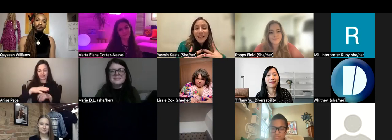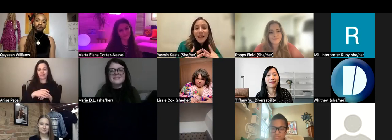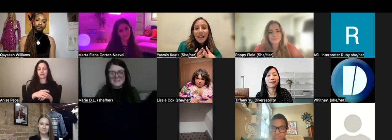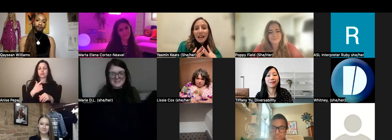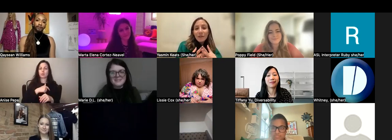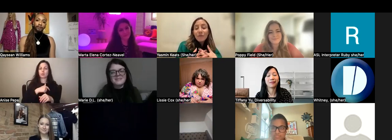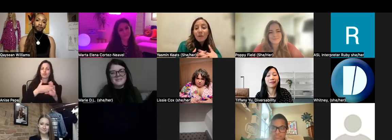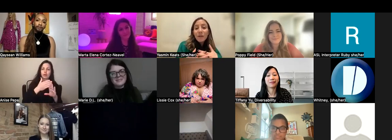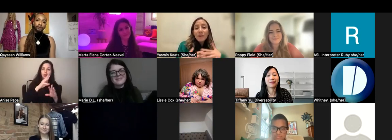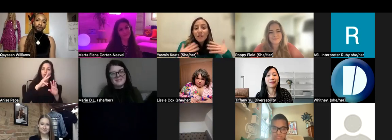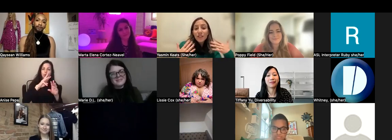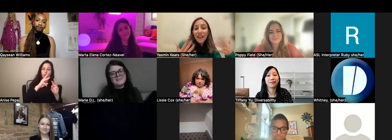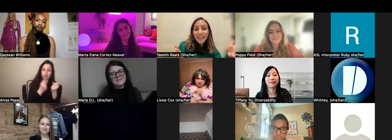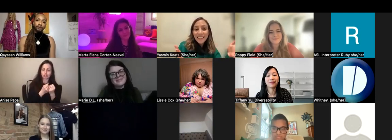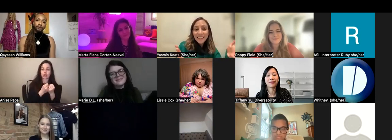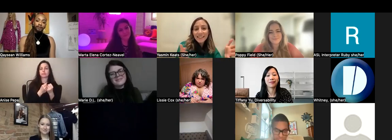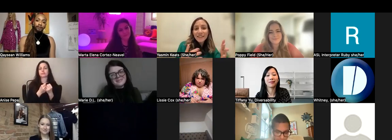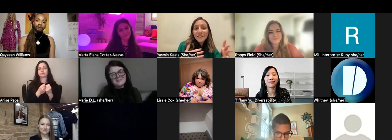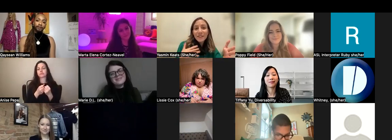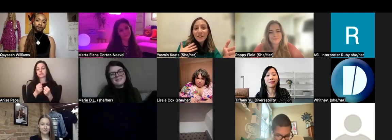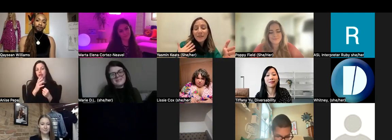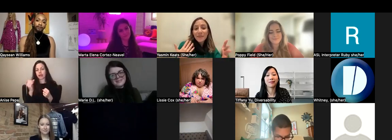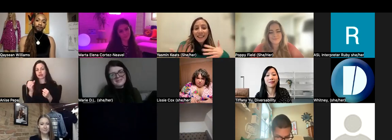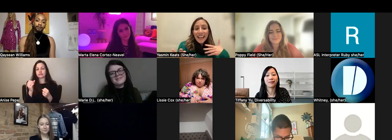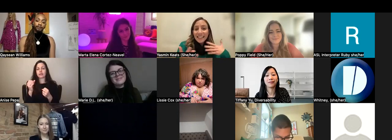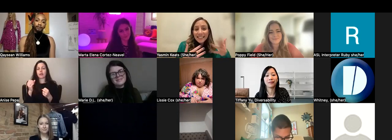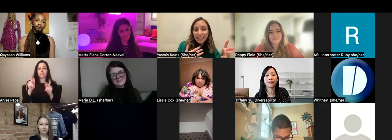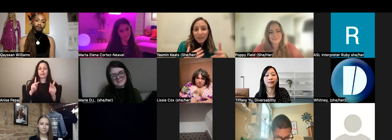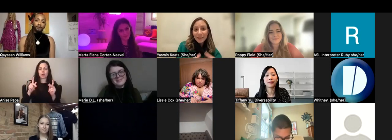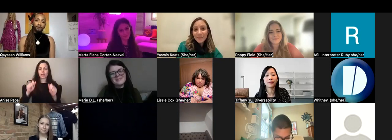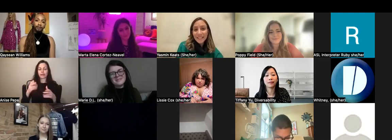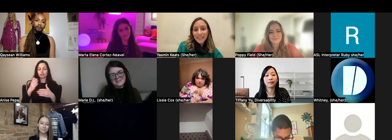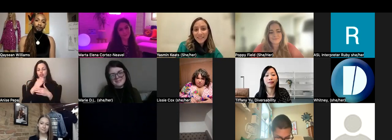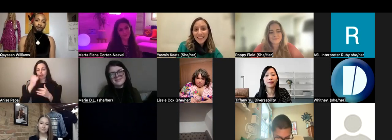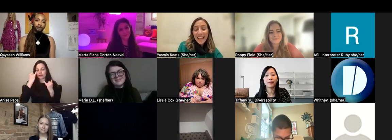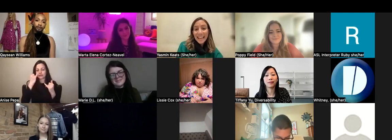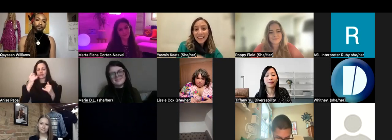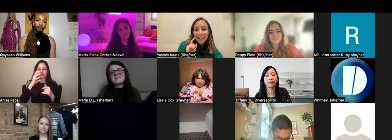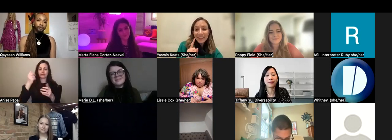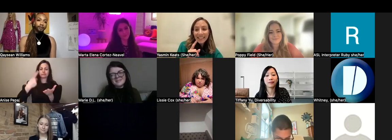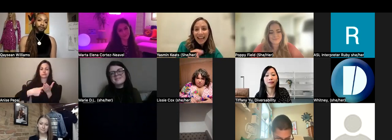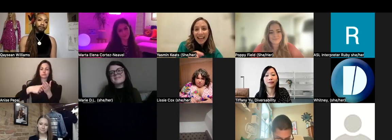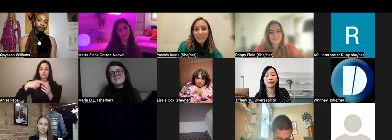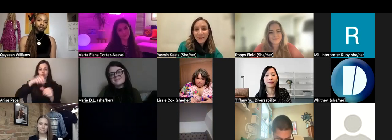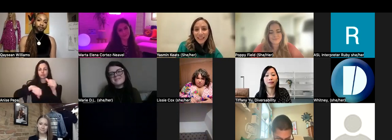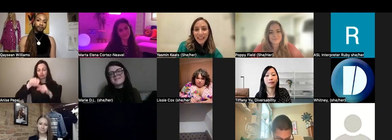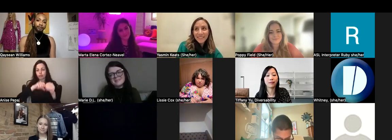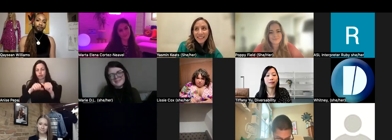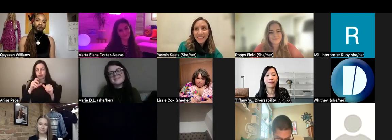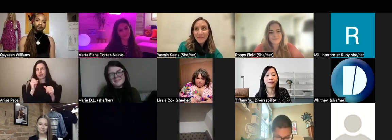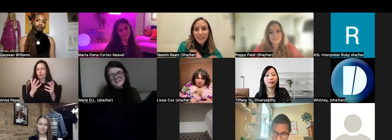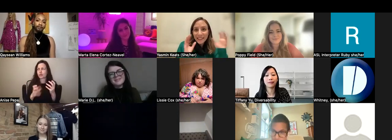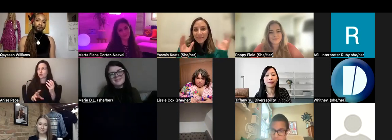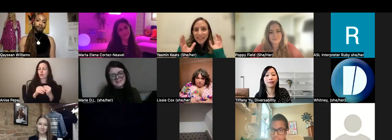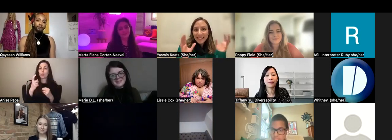meetups for people to share ideas to and discuss between themselves. And I quickly wanted to add one more thing,